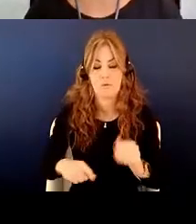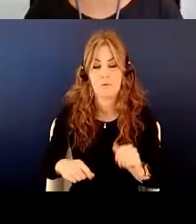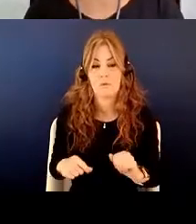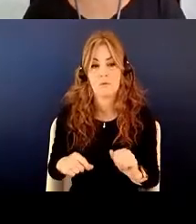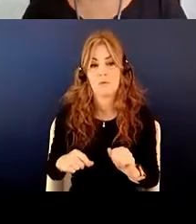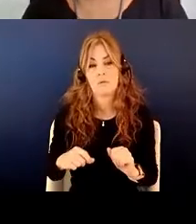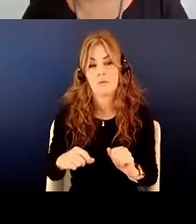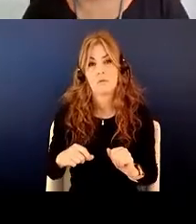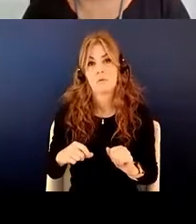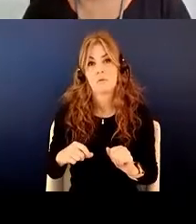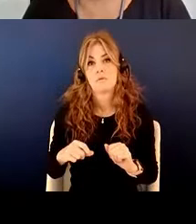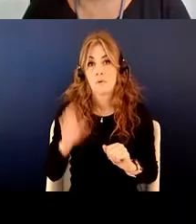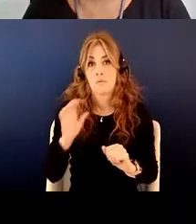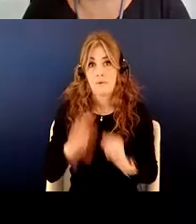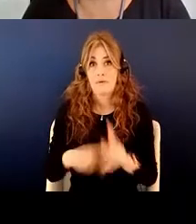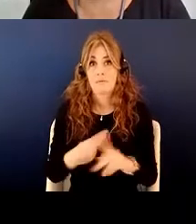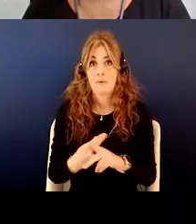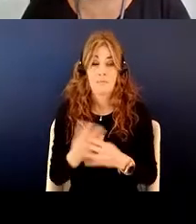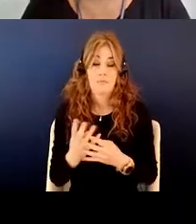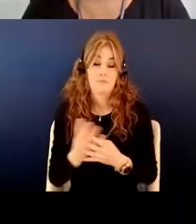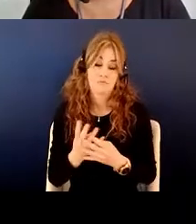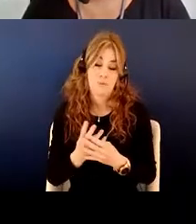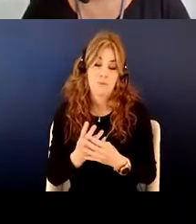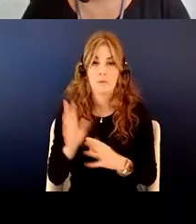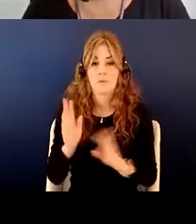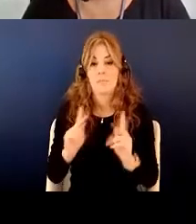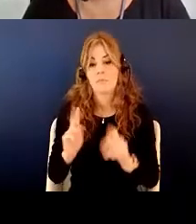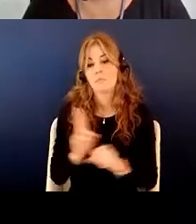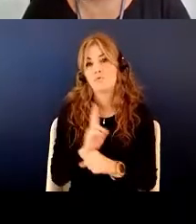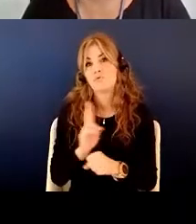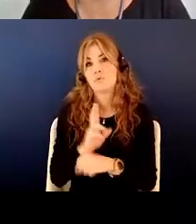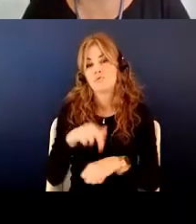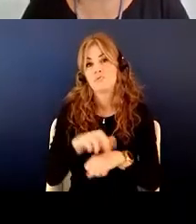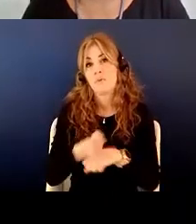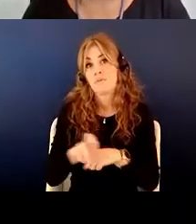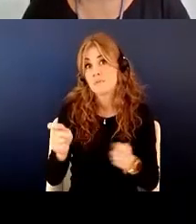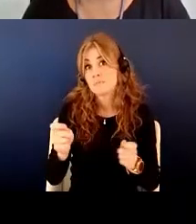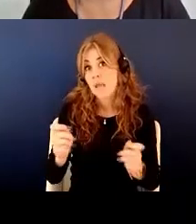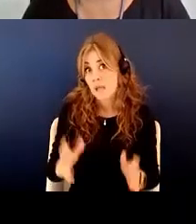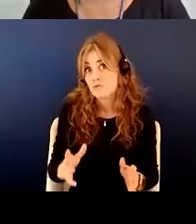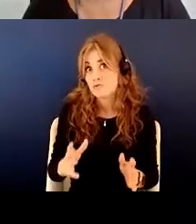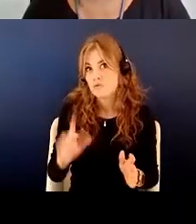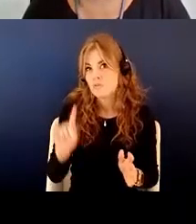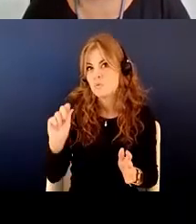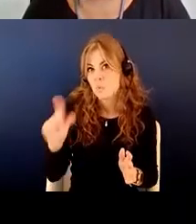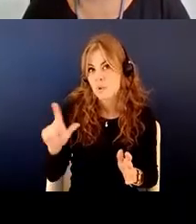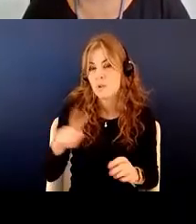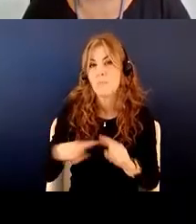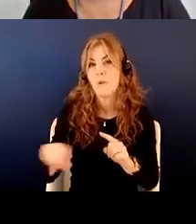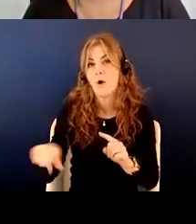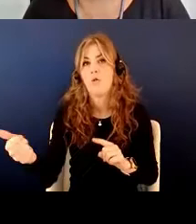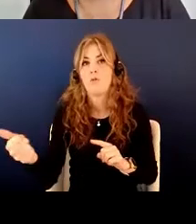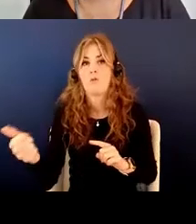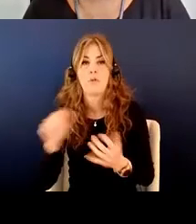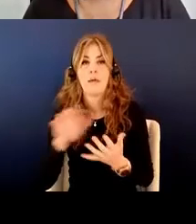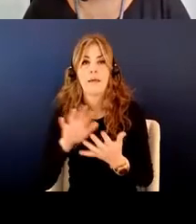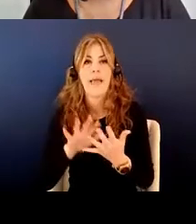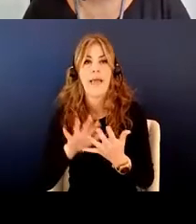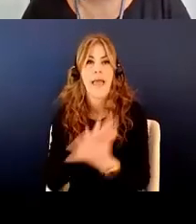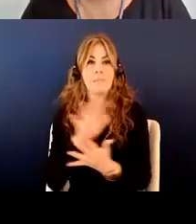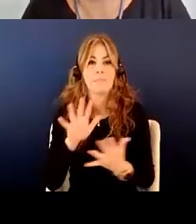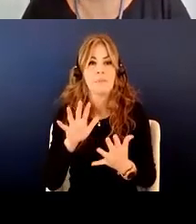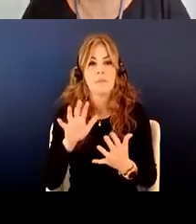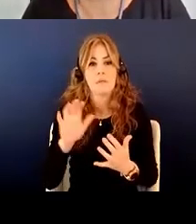conduct that kind of screening, people have used their reference manager, but there are a couple of tools out there like Abstractor and